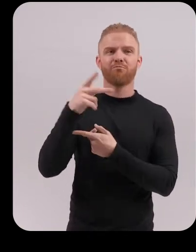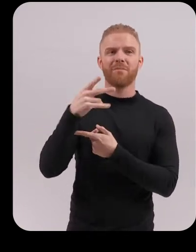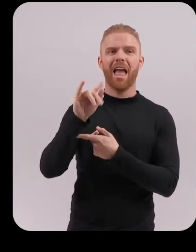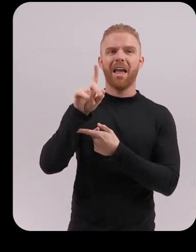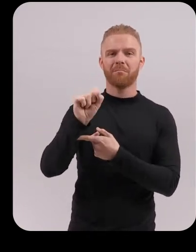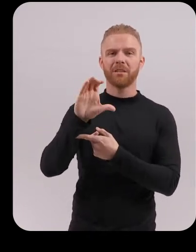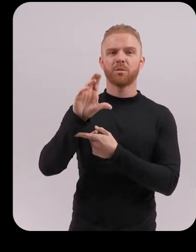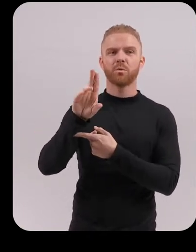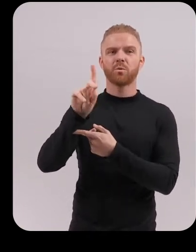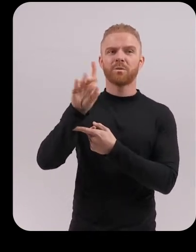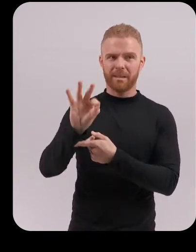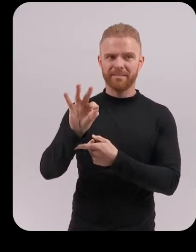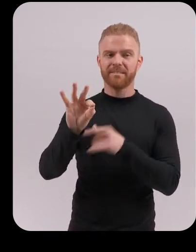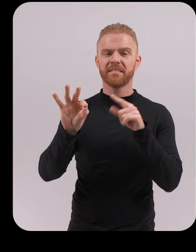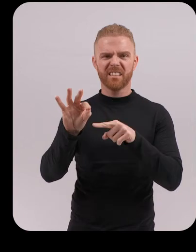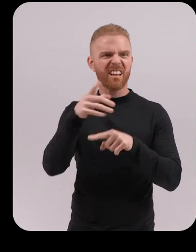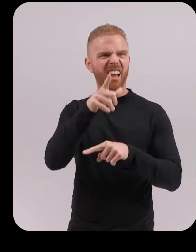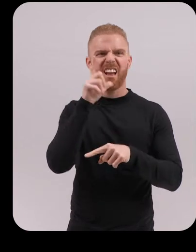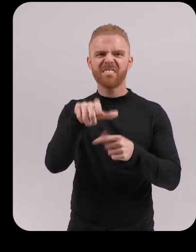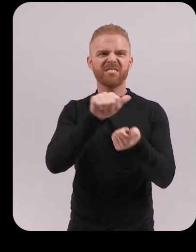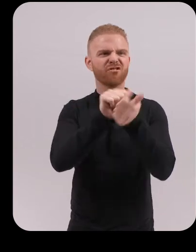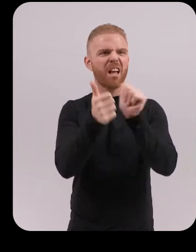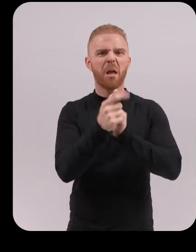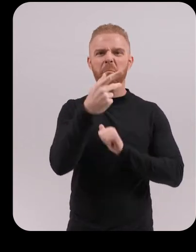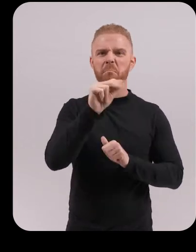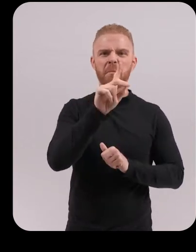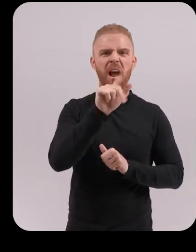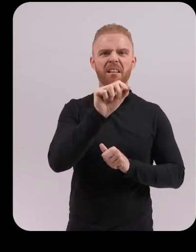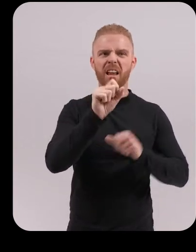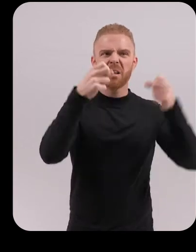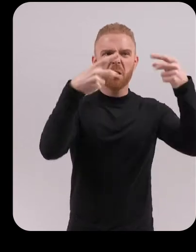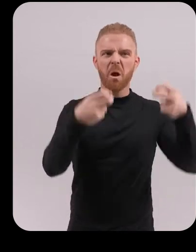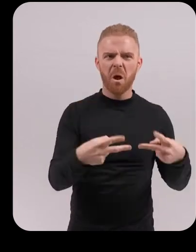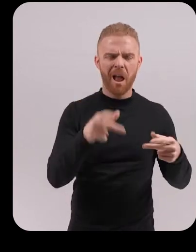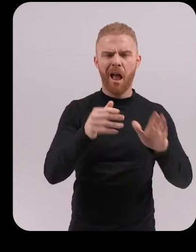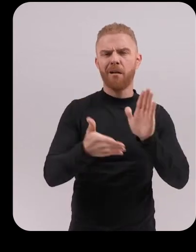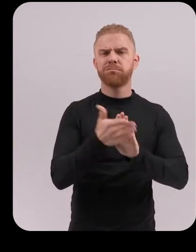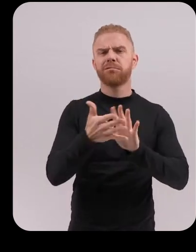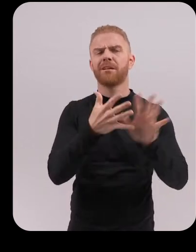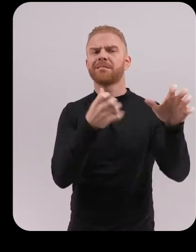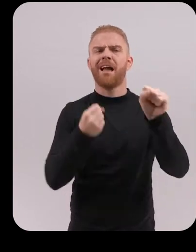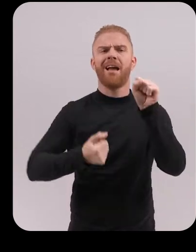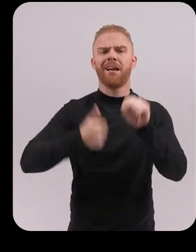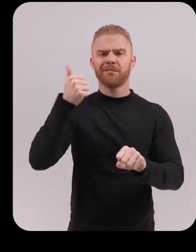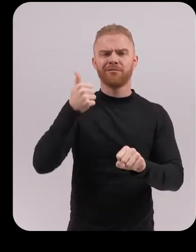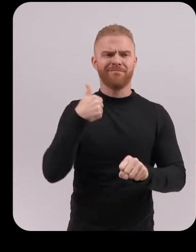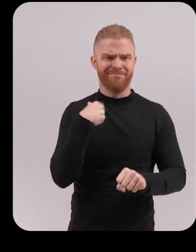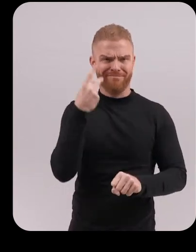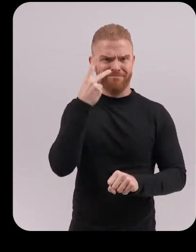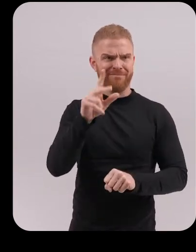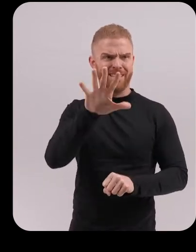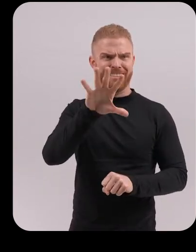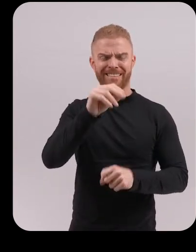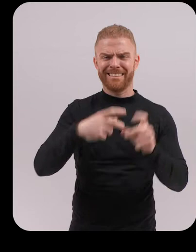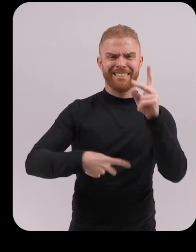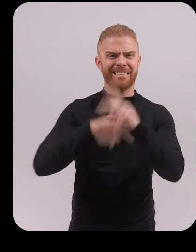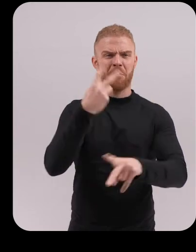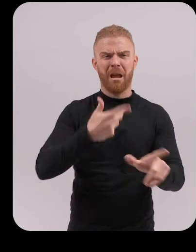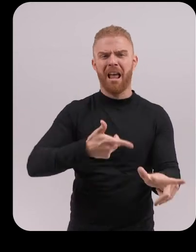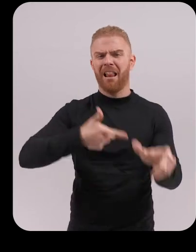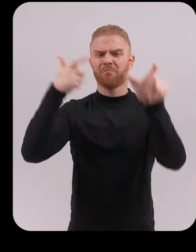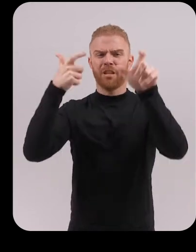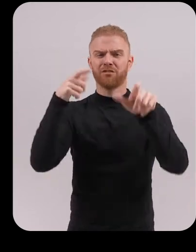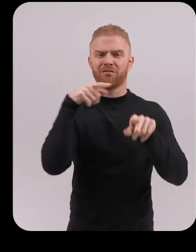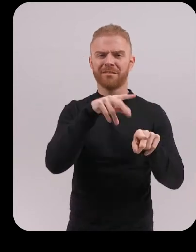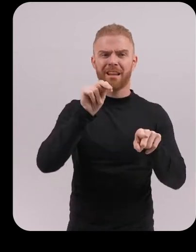QDF. Without changing your Pandas code, you can run it much, much faster. I've personally seen a 50x acceleration on